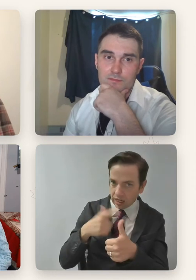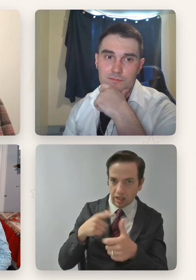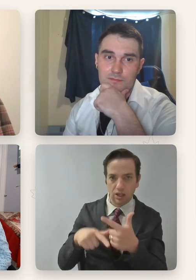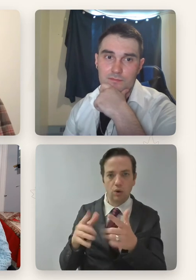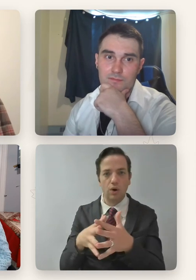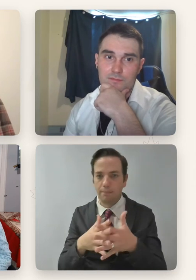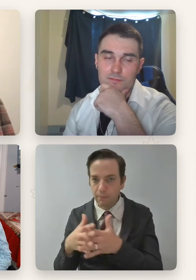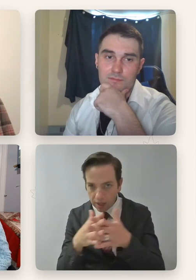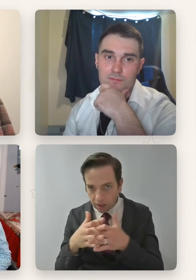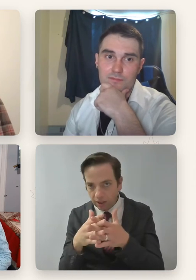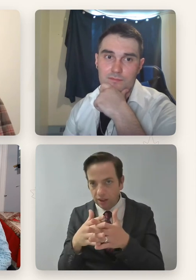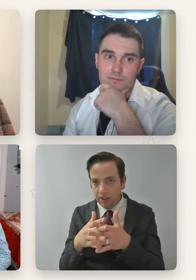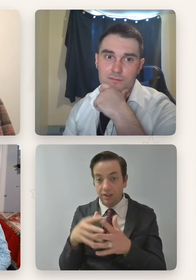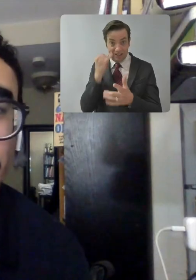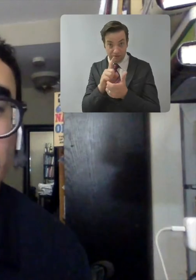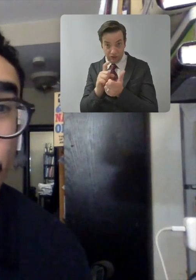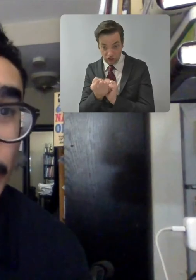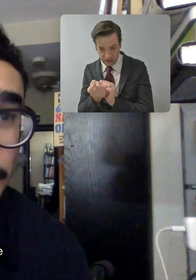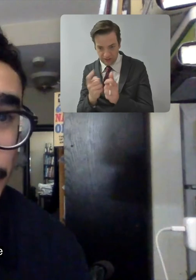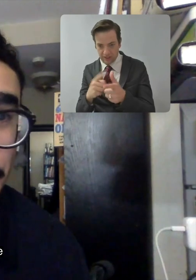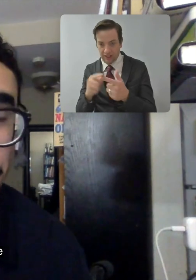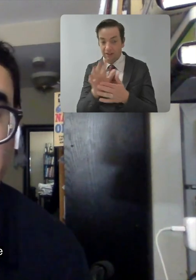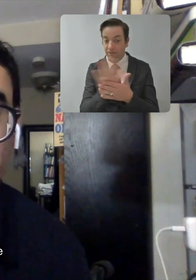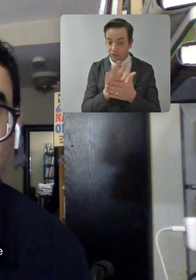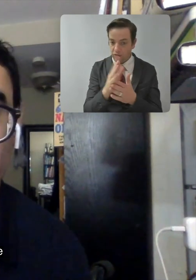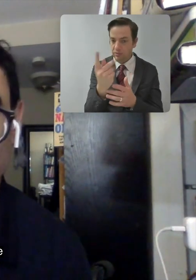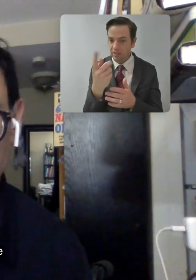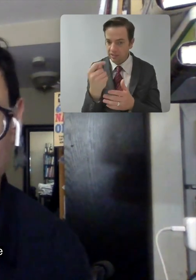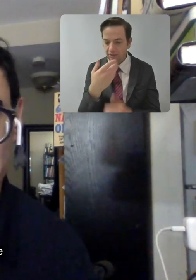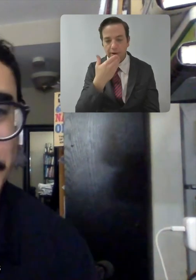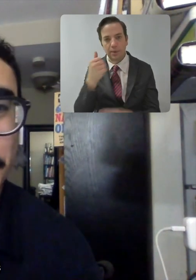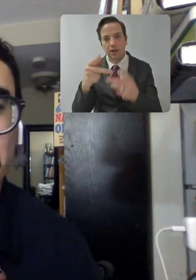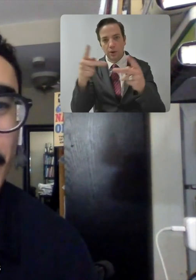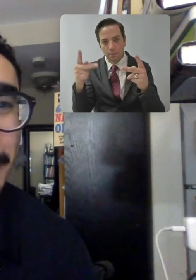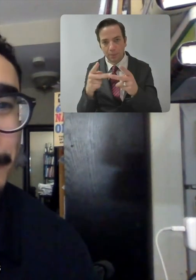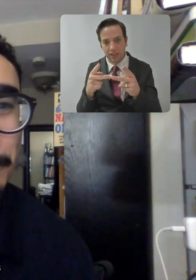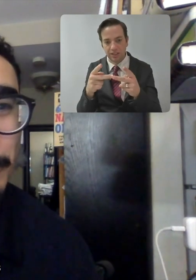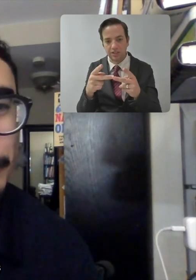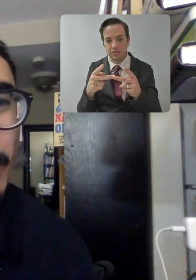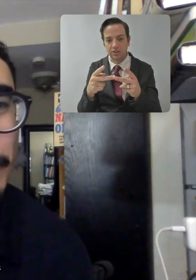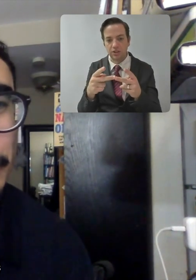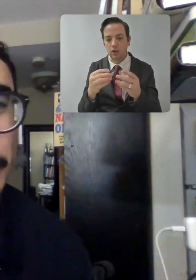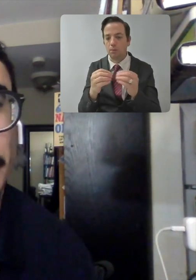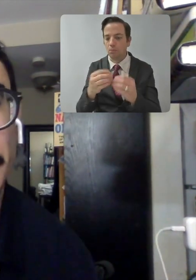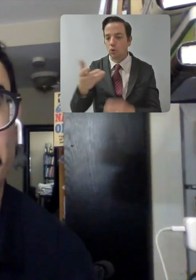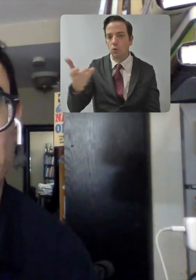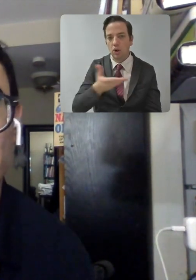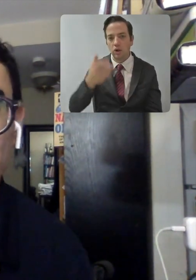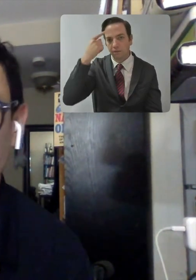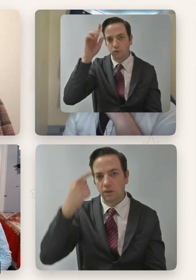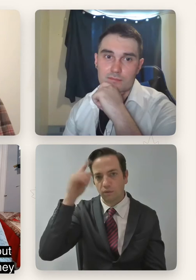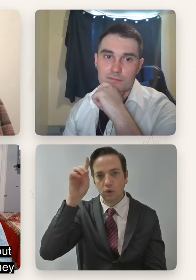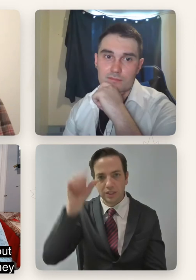perhaps a more hospitable, creative space and welcoming space for disabled artists? We've, we've had sort of conversations to